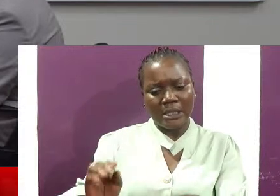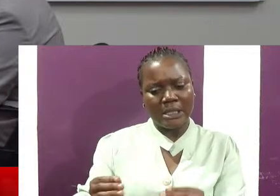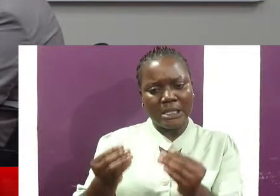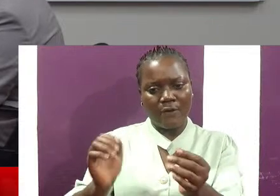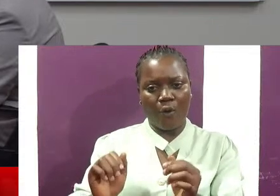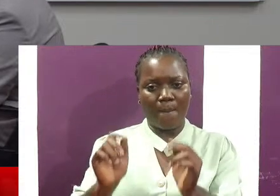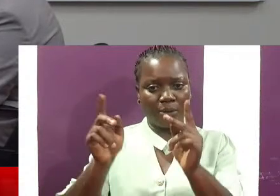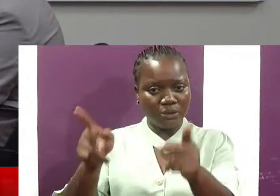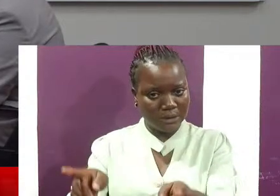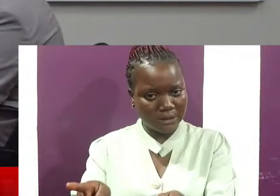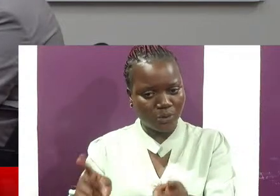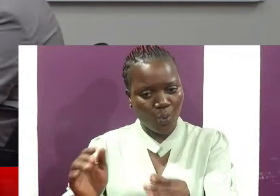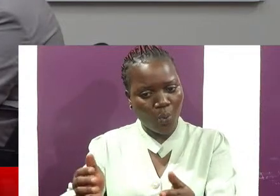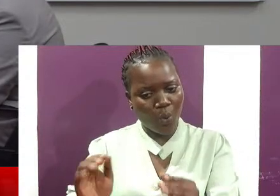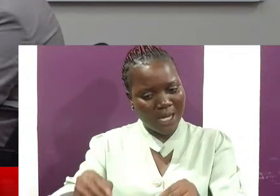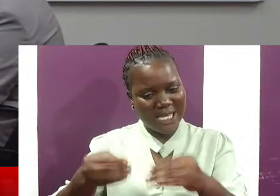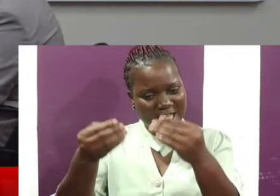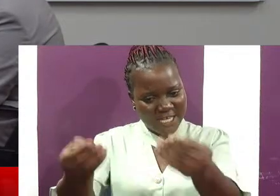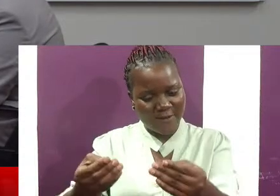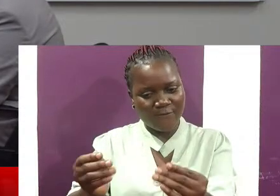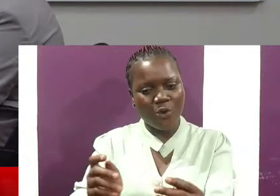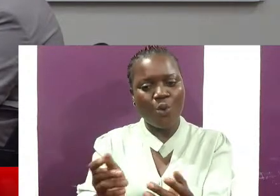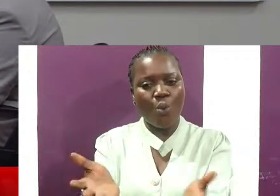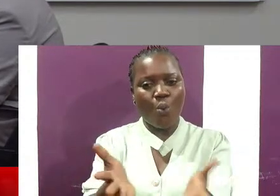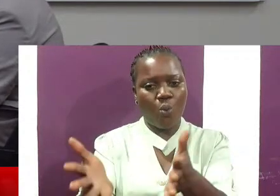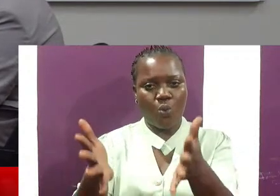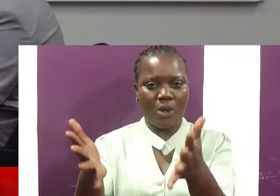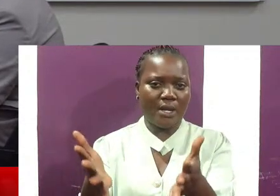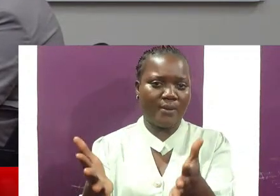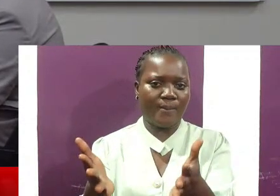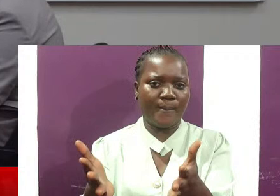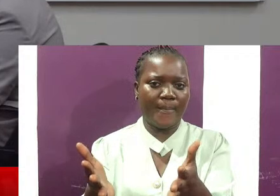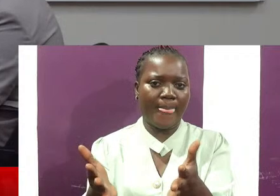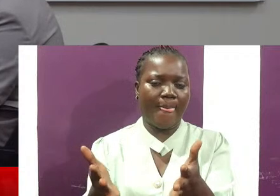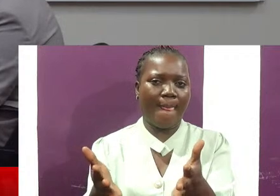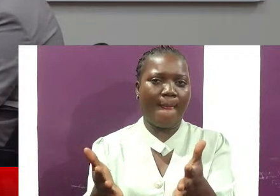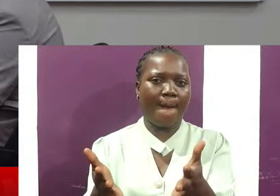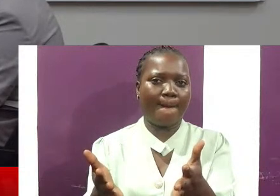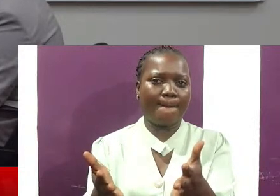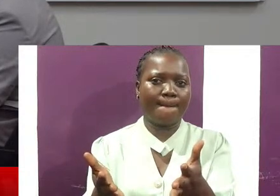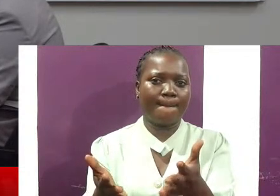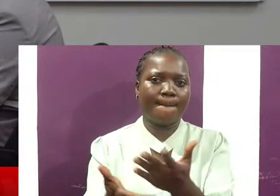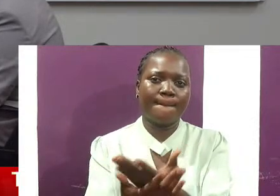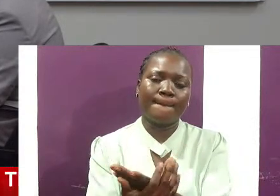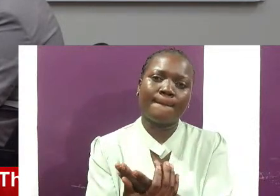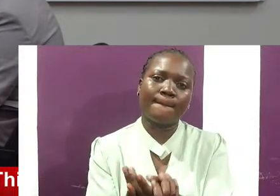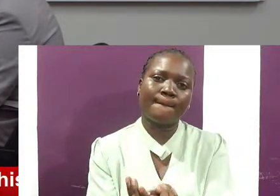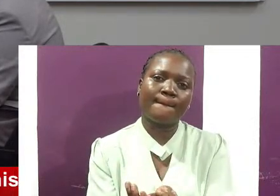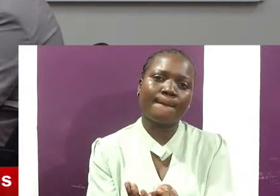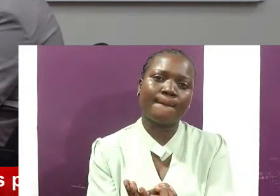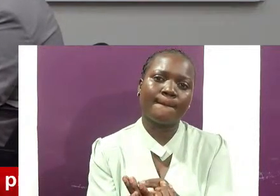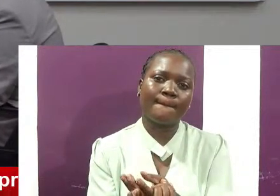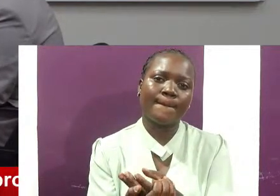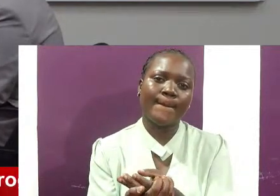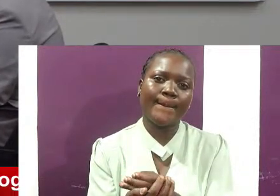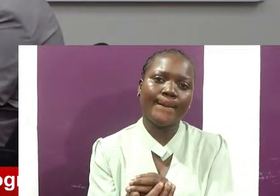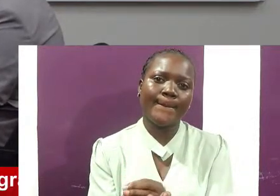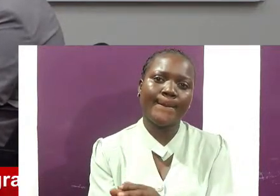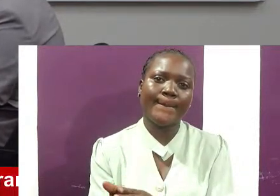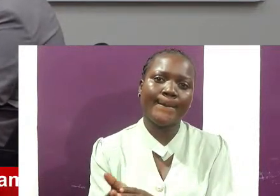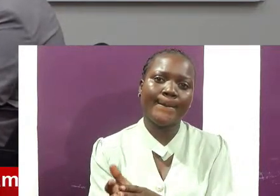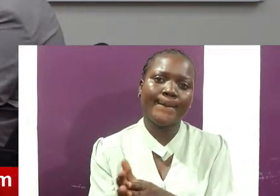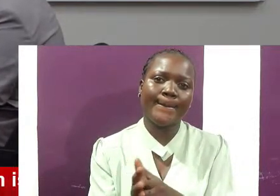he doesn't, are you suggesting that there are no Christians